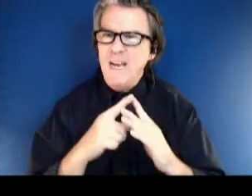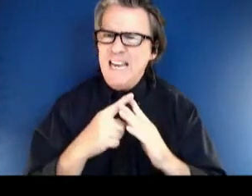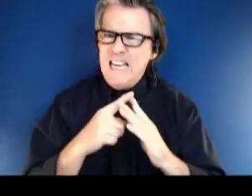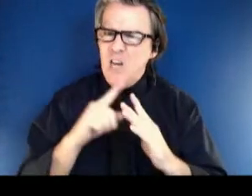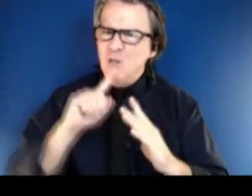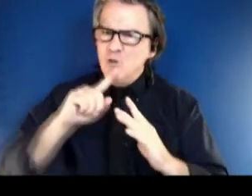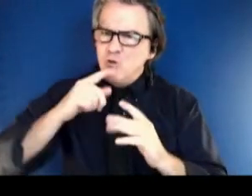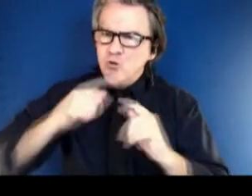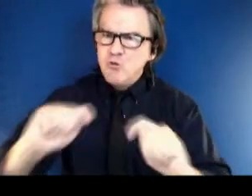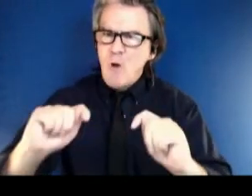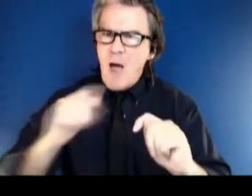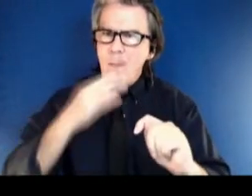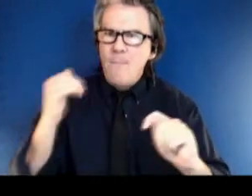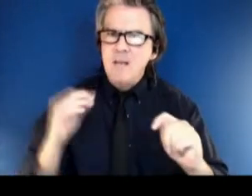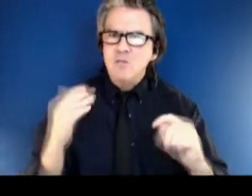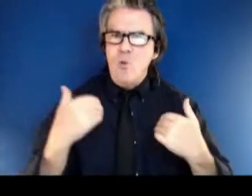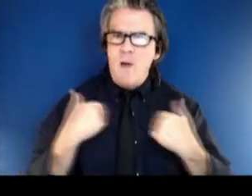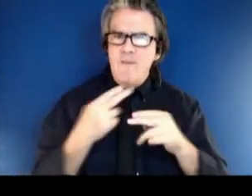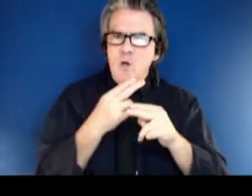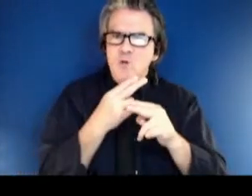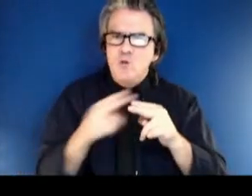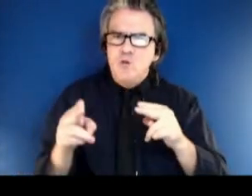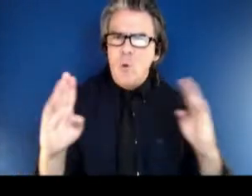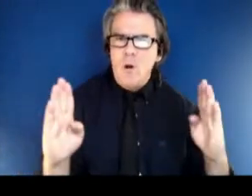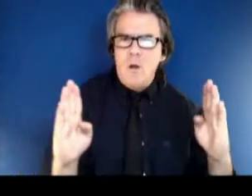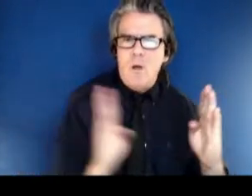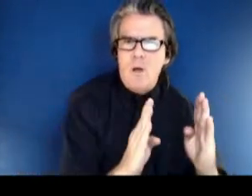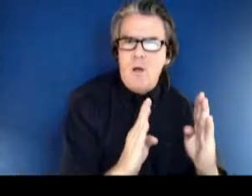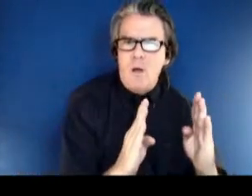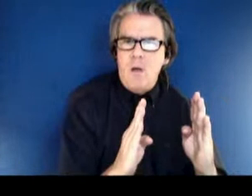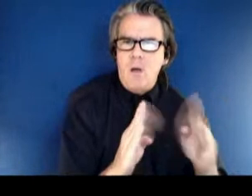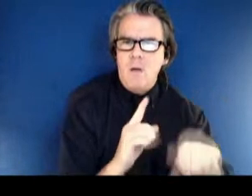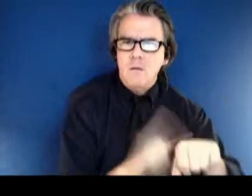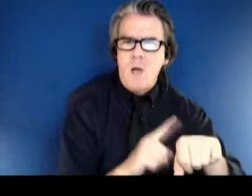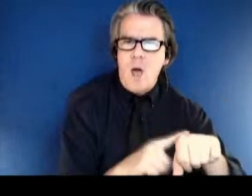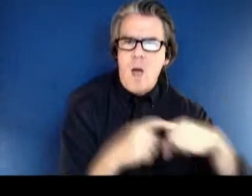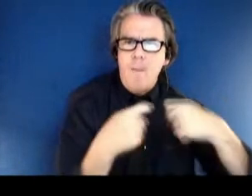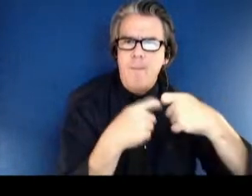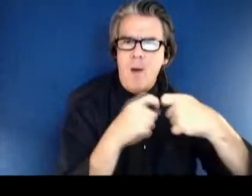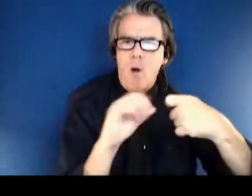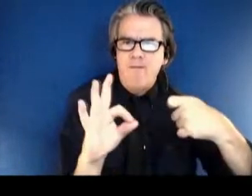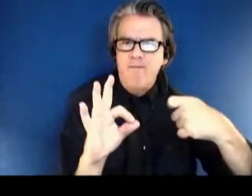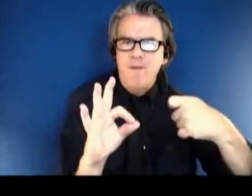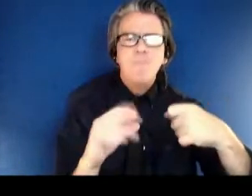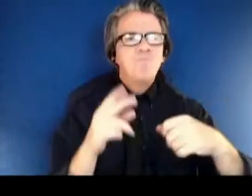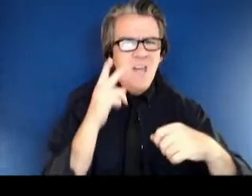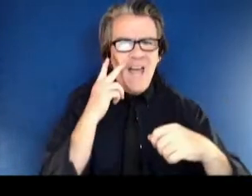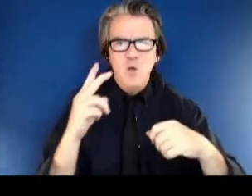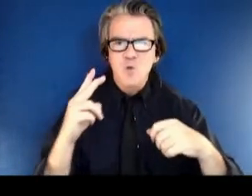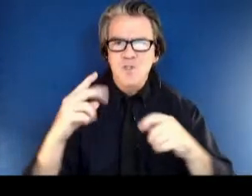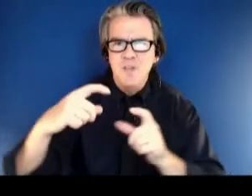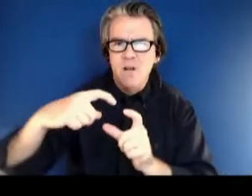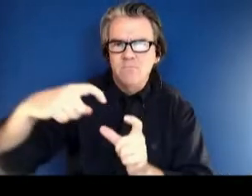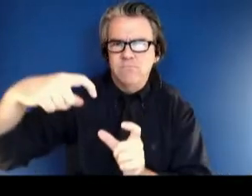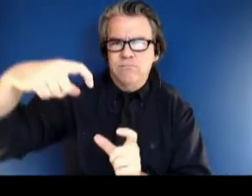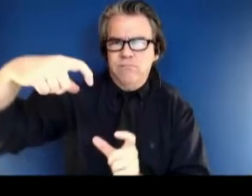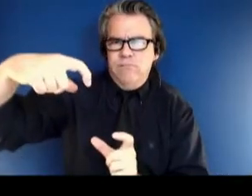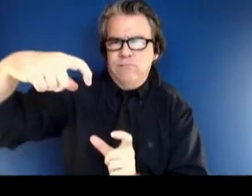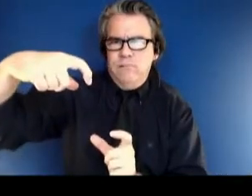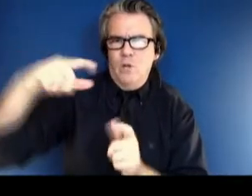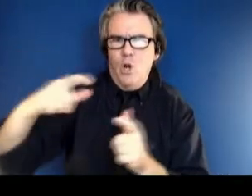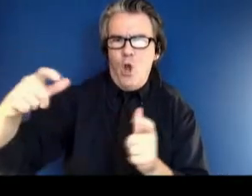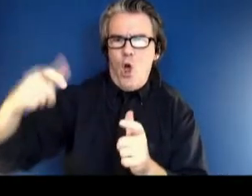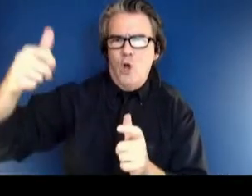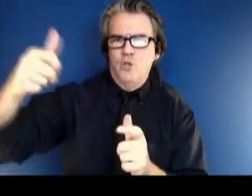improved. So if we refer to the map on the right-hand side of the slide, large area of